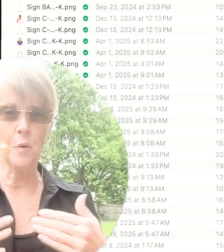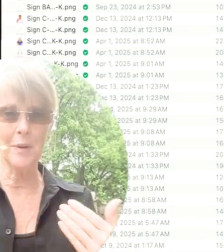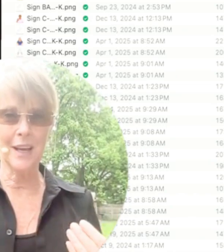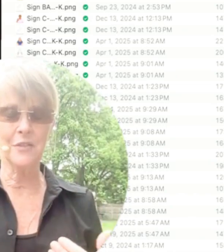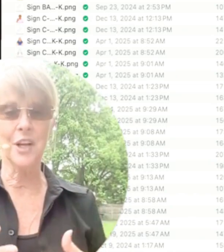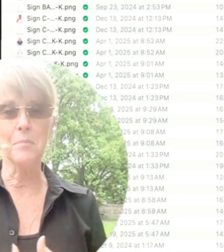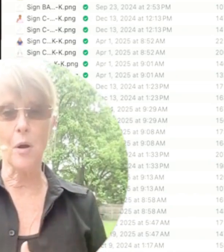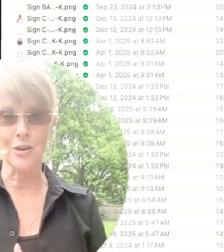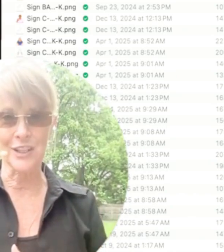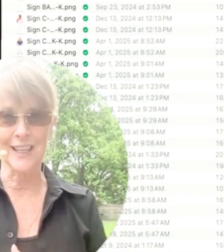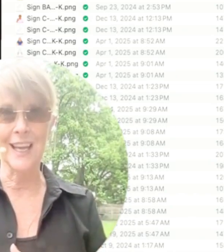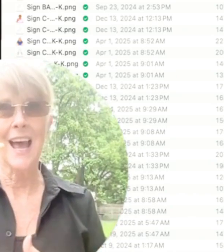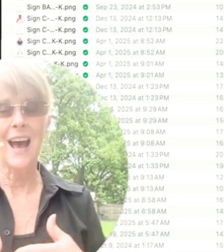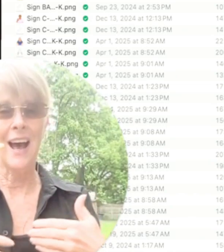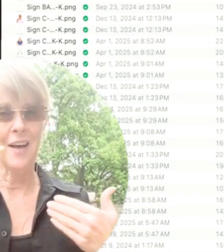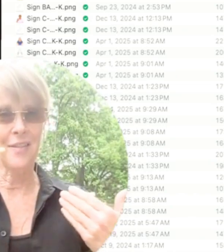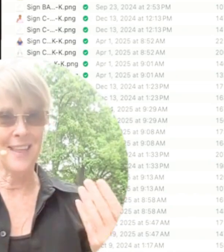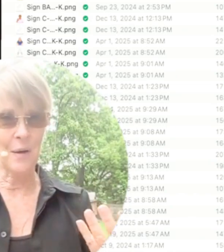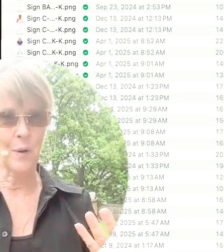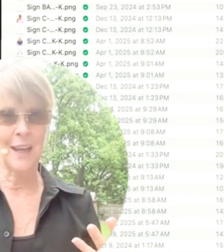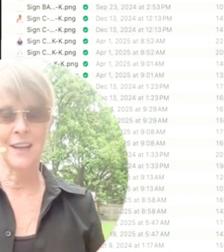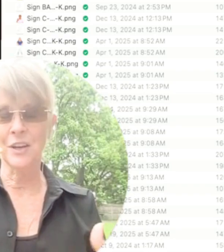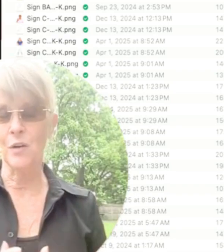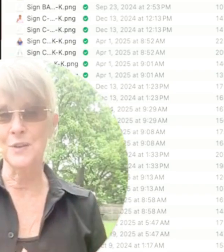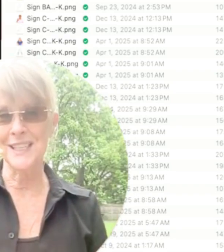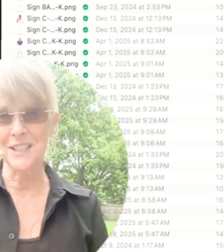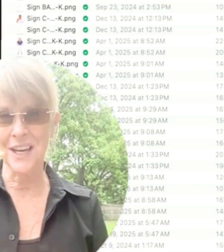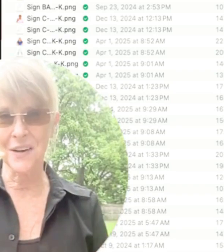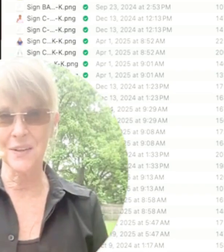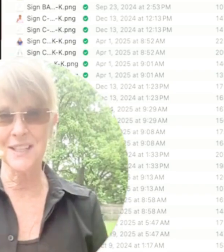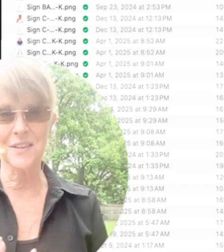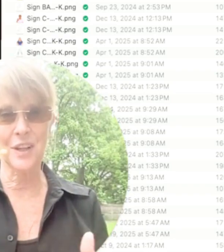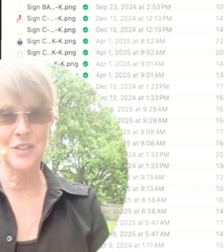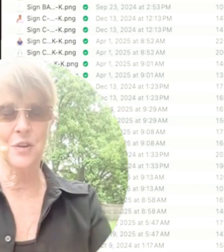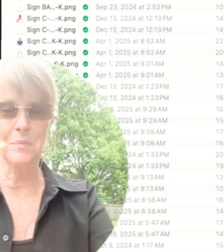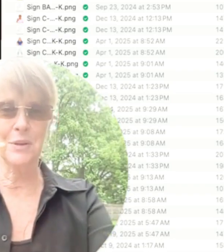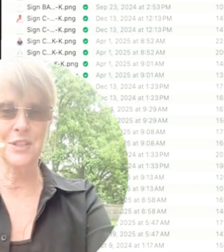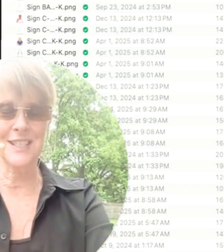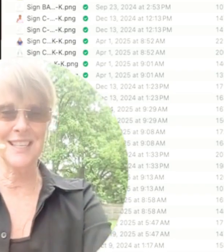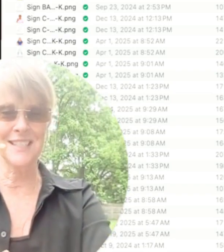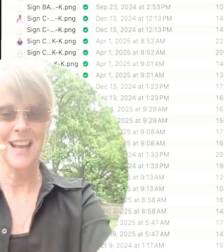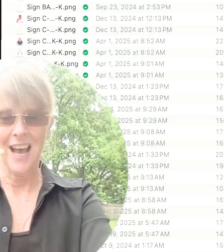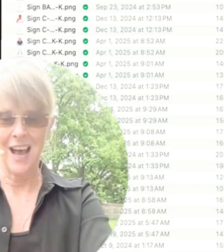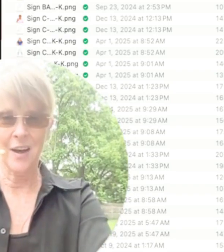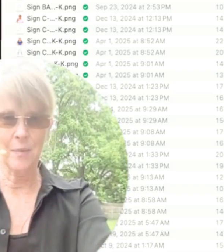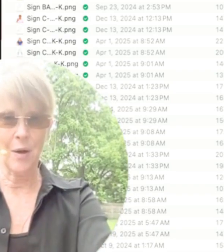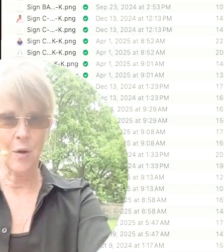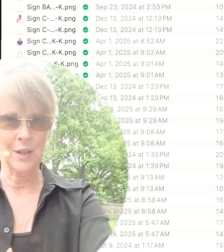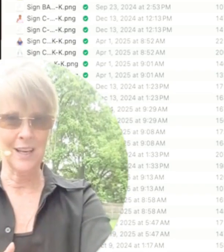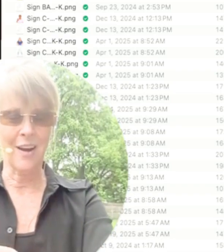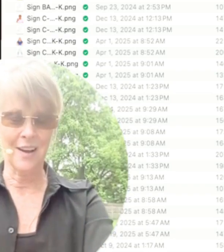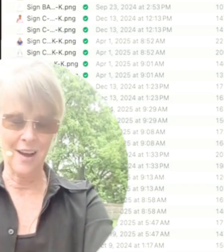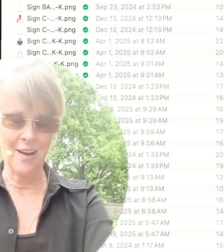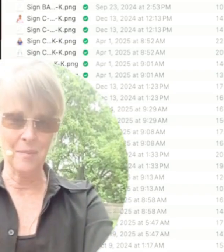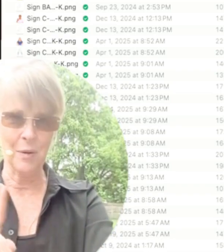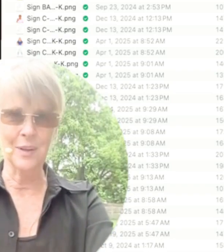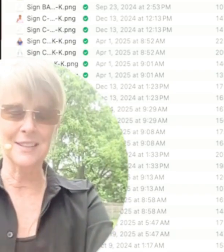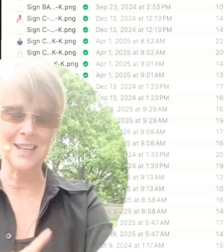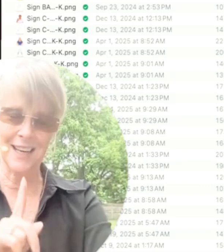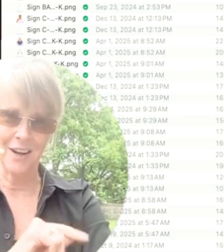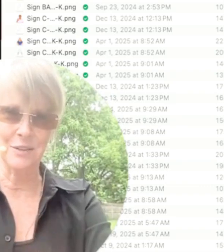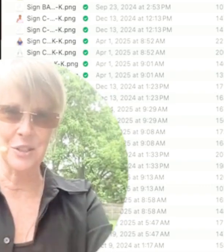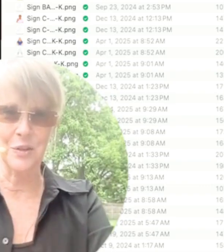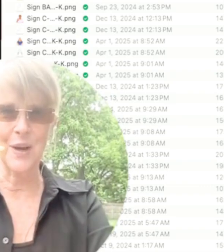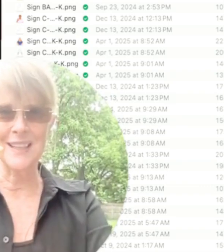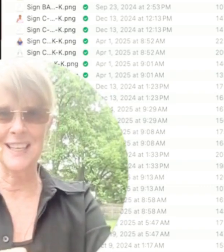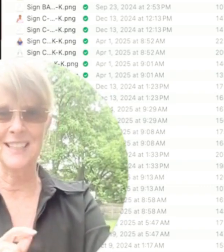these will be covered up partially. That way it holds the integrity so that you can purchase these on the site